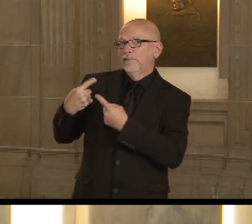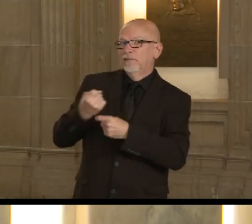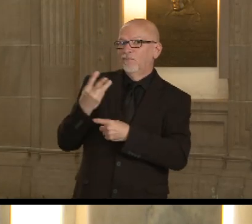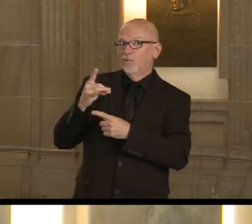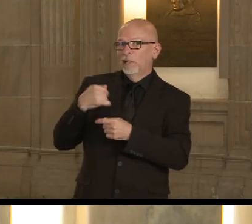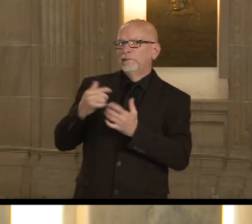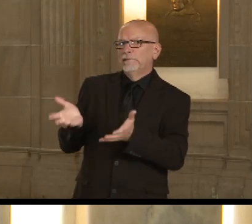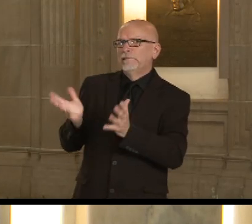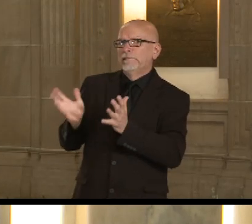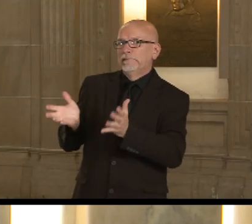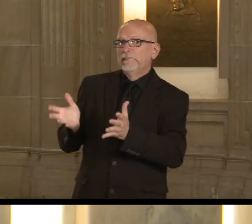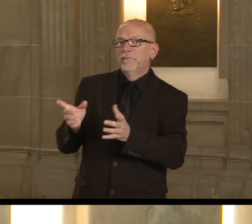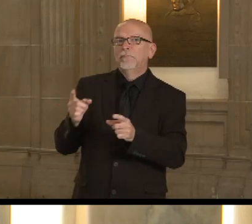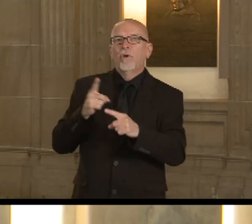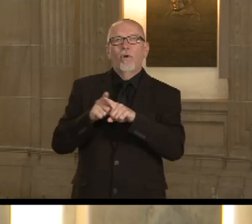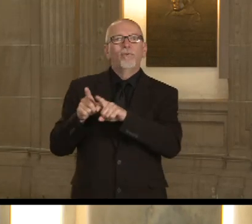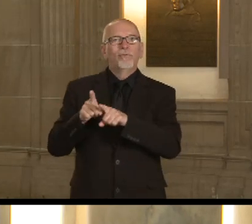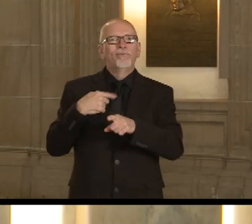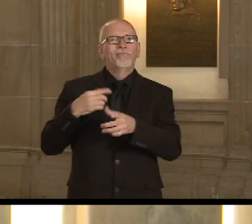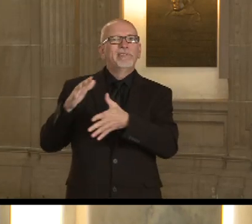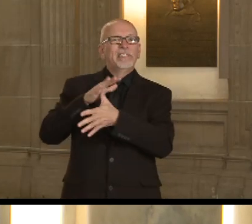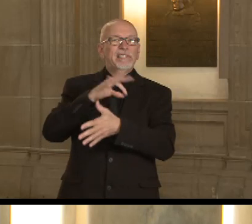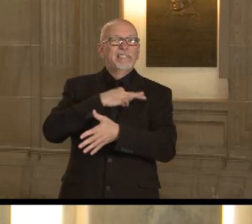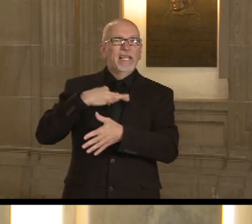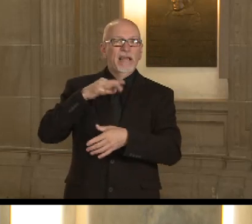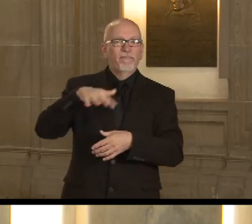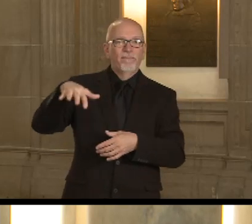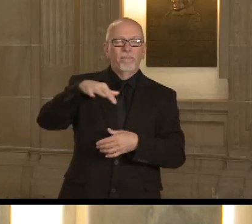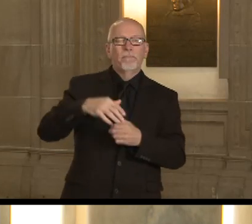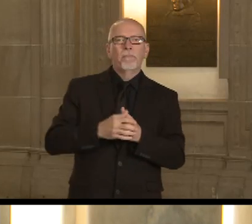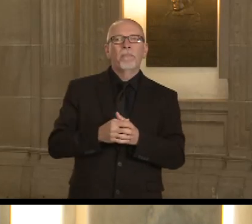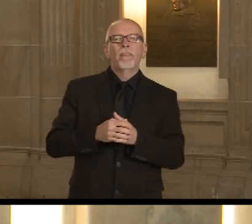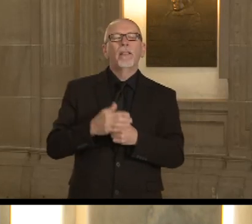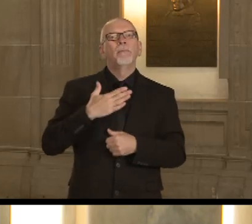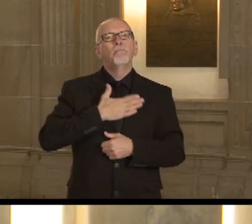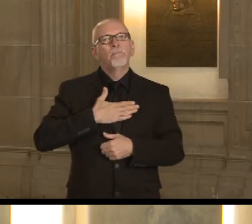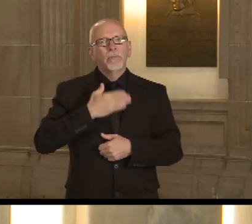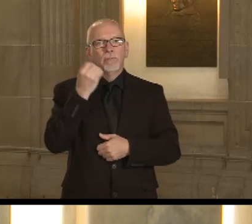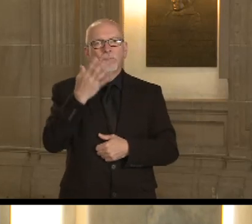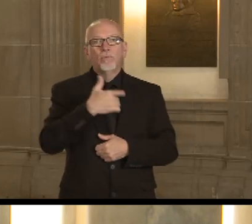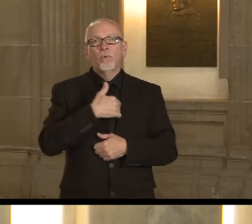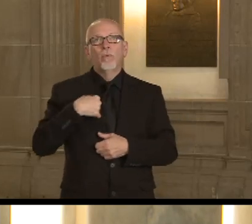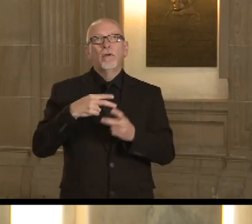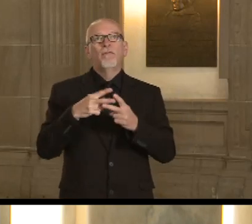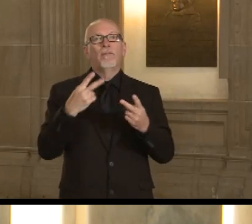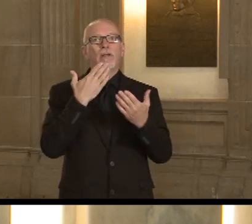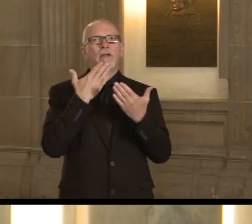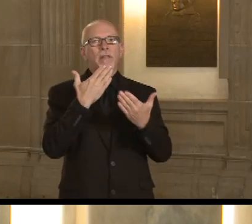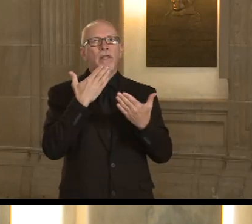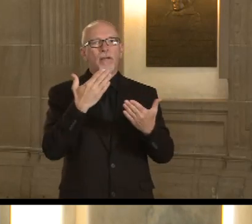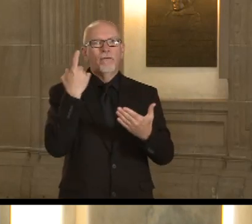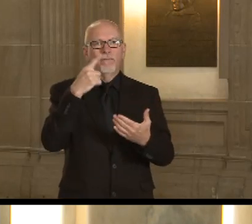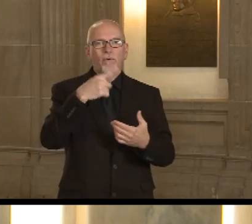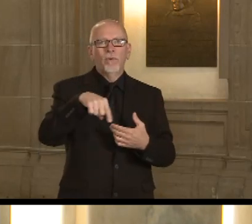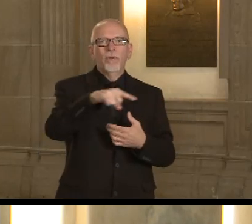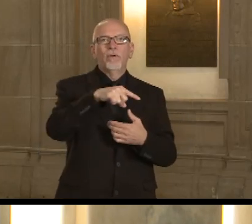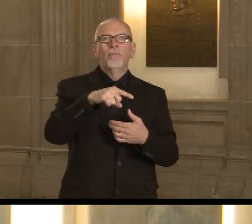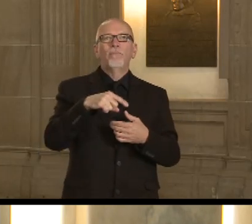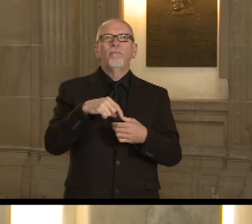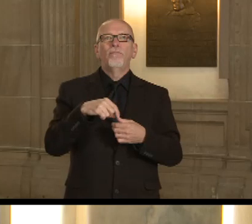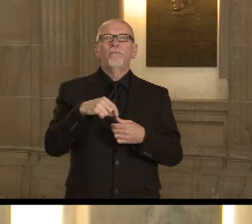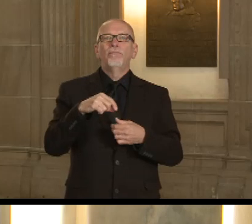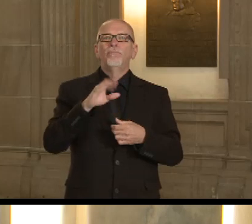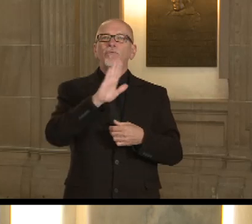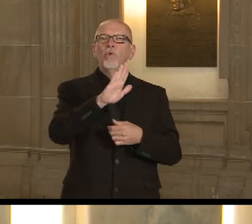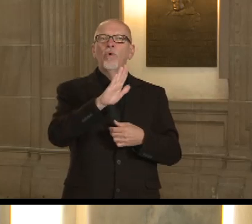days, as well as his senior staff. Please know how grateful we are, Governor, for not only